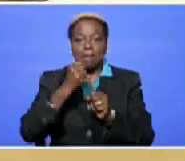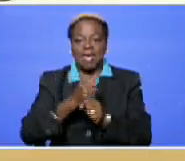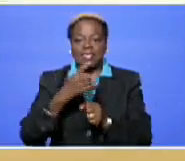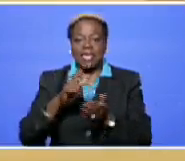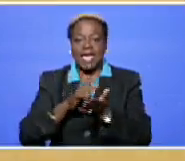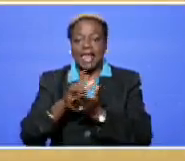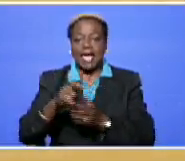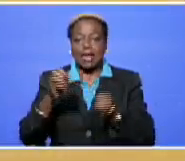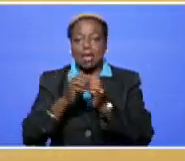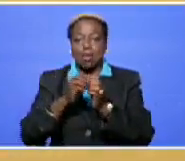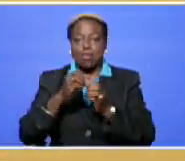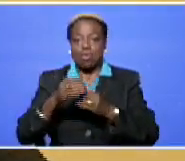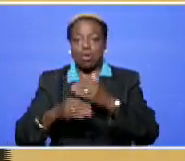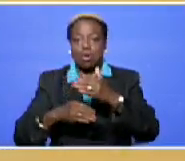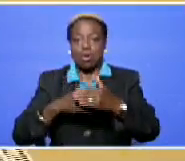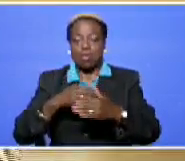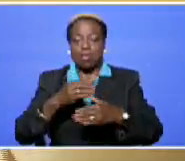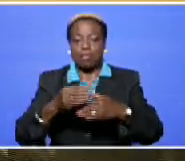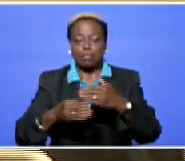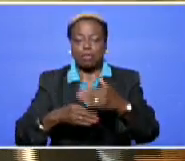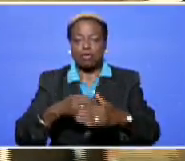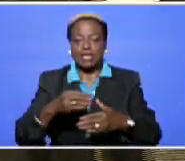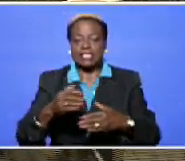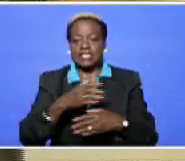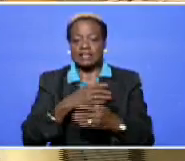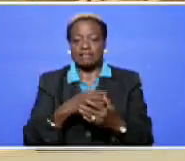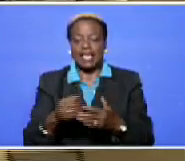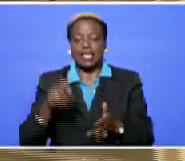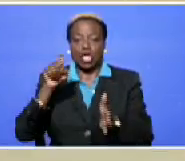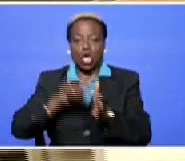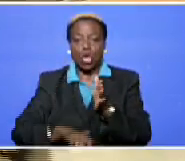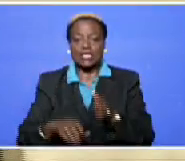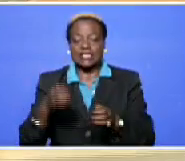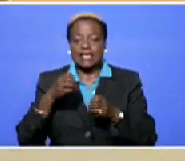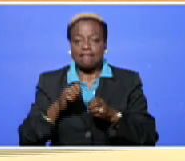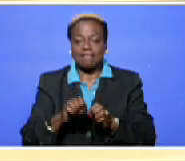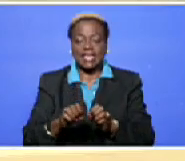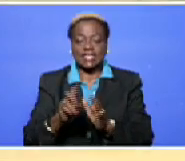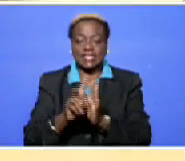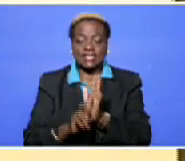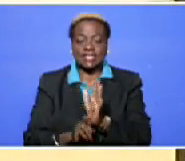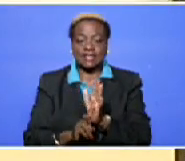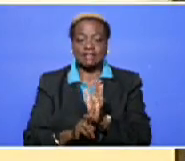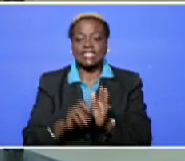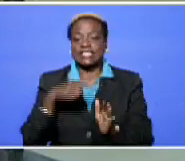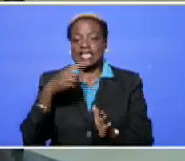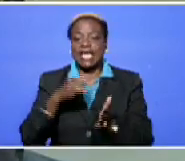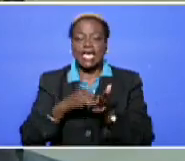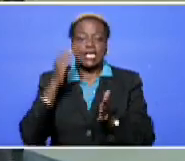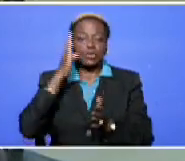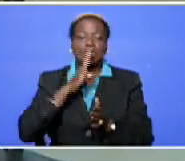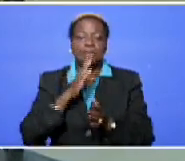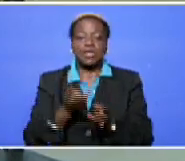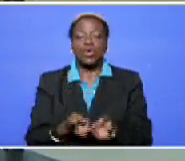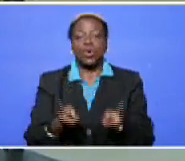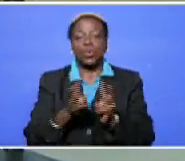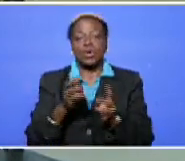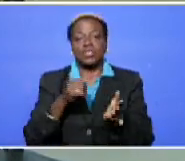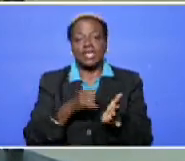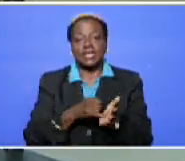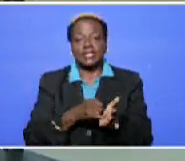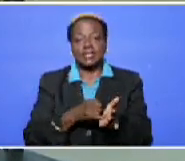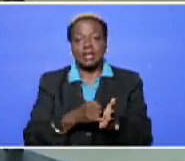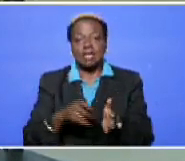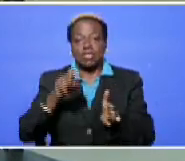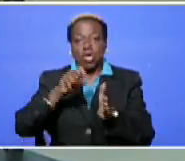cost-effective, but the price for the upgrade is substantial. He argues, though, that it will be worth it. So the cost of implementing the